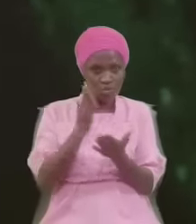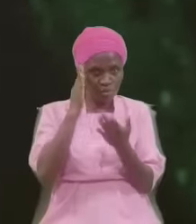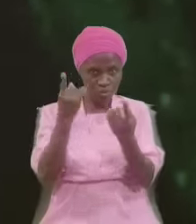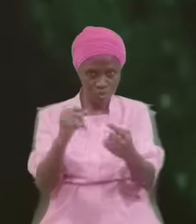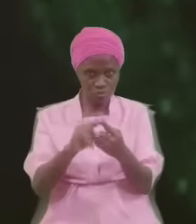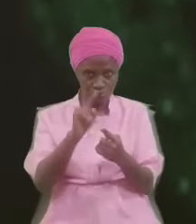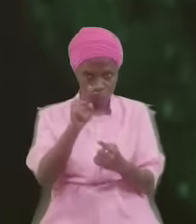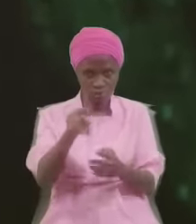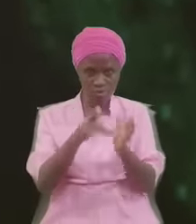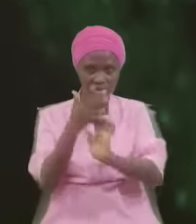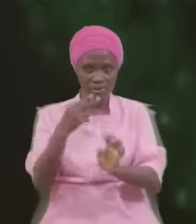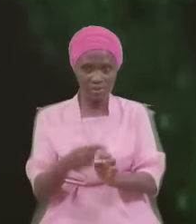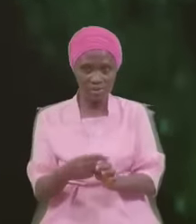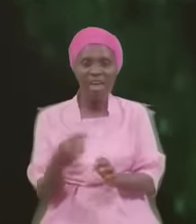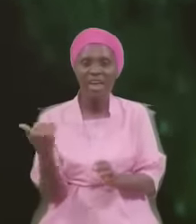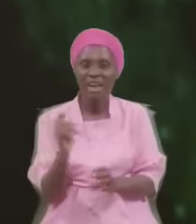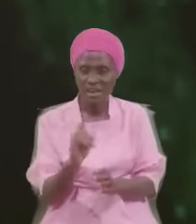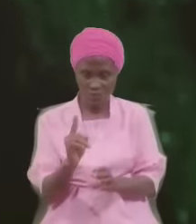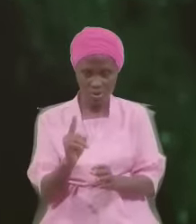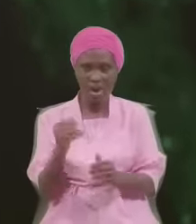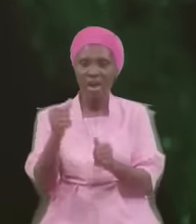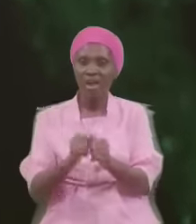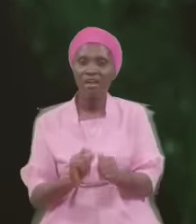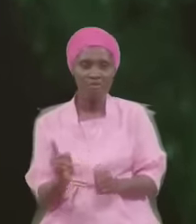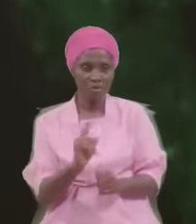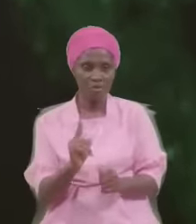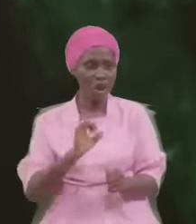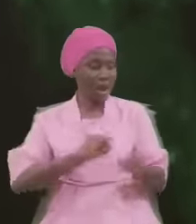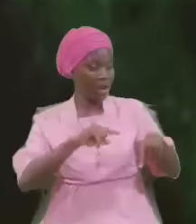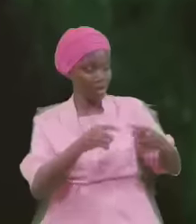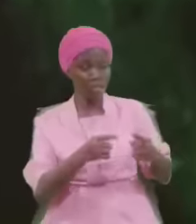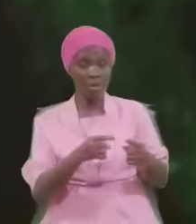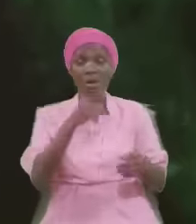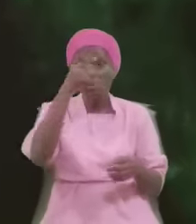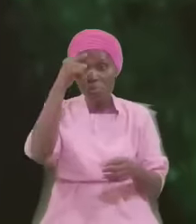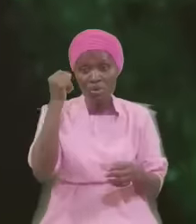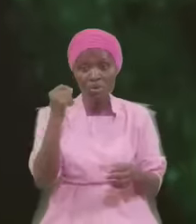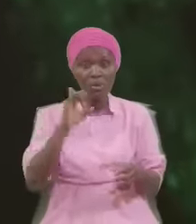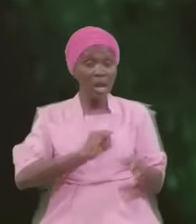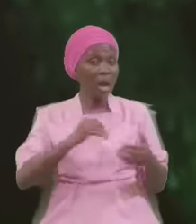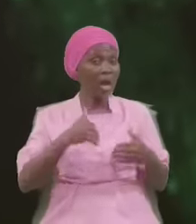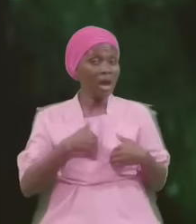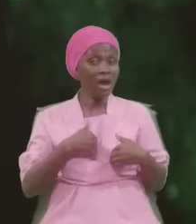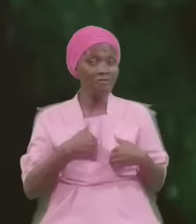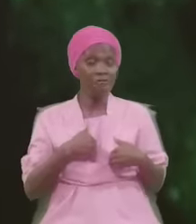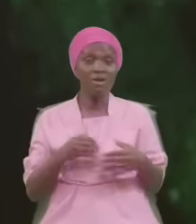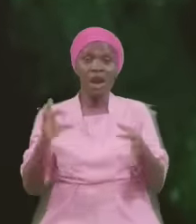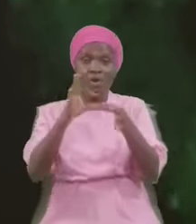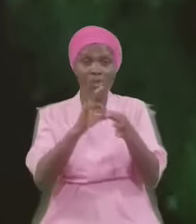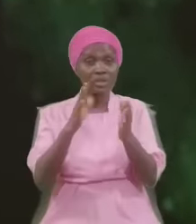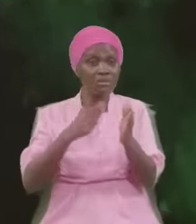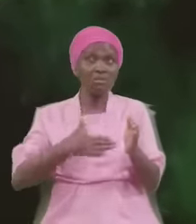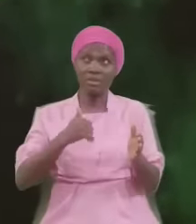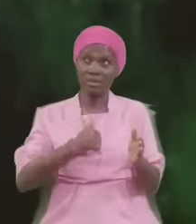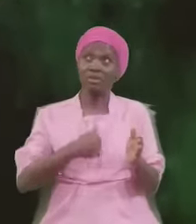me. Anywhere, everywhere I go, because I acquaint myself with him. I know